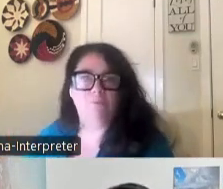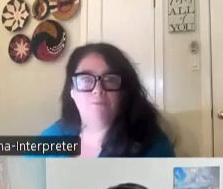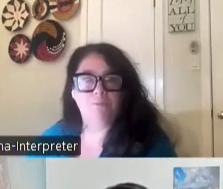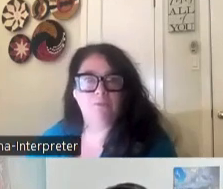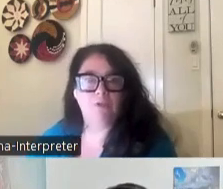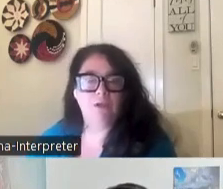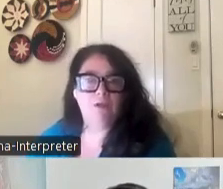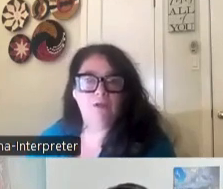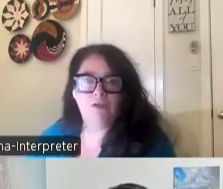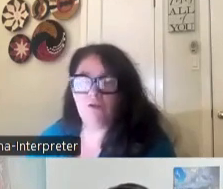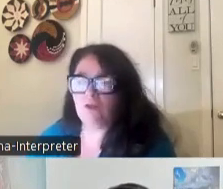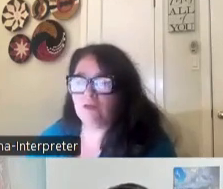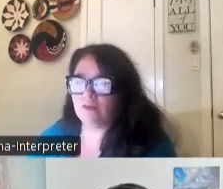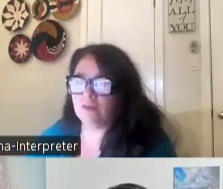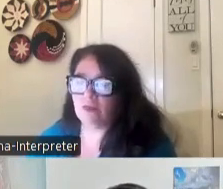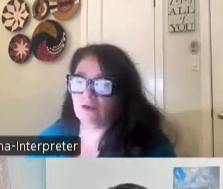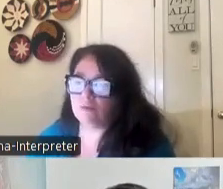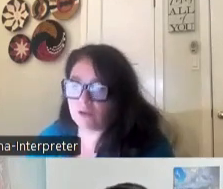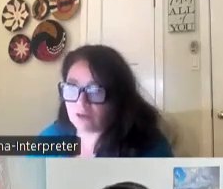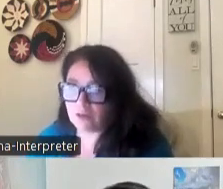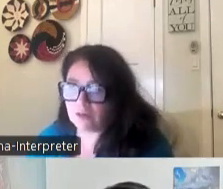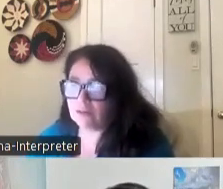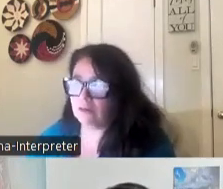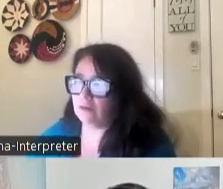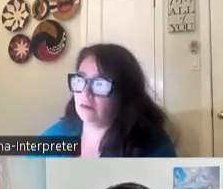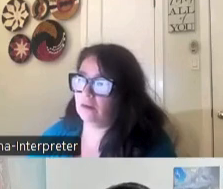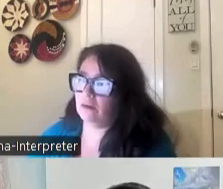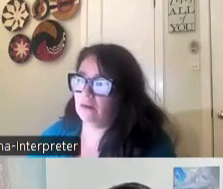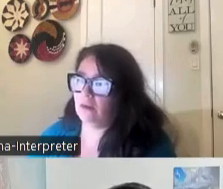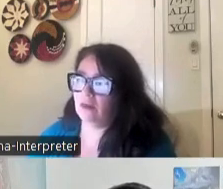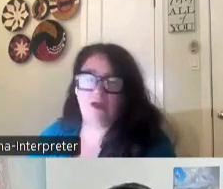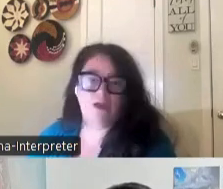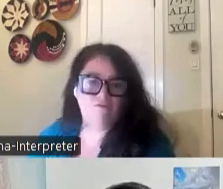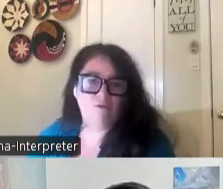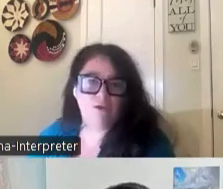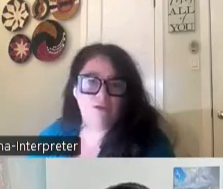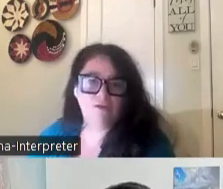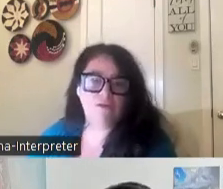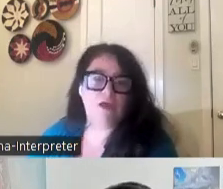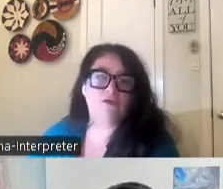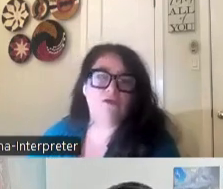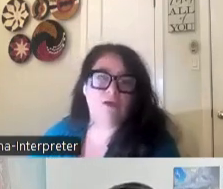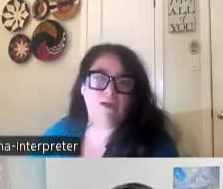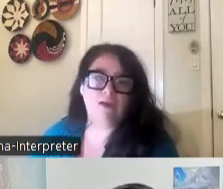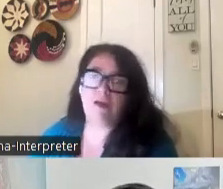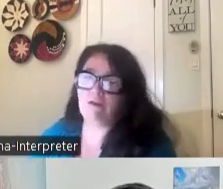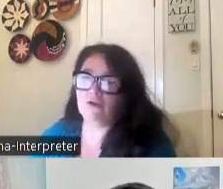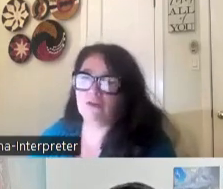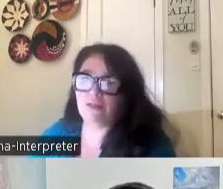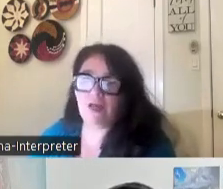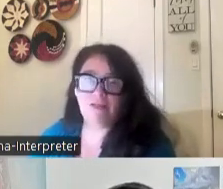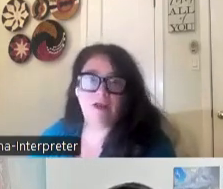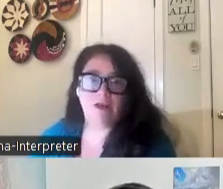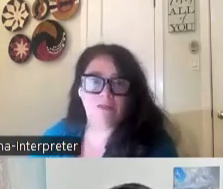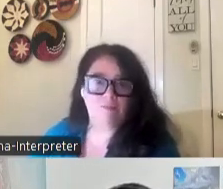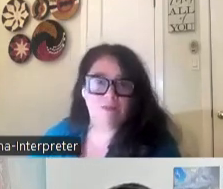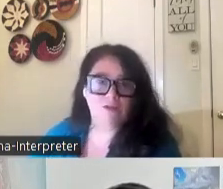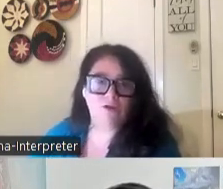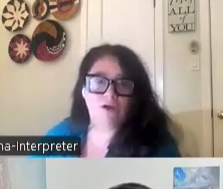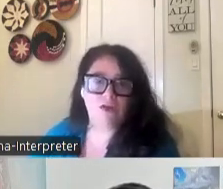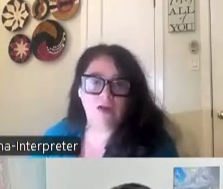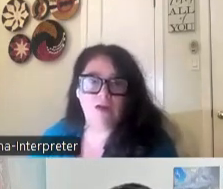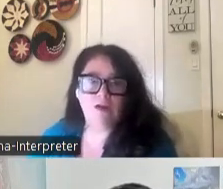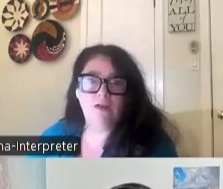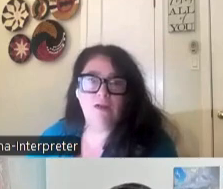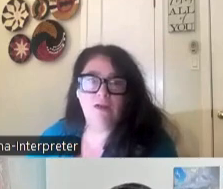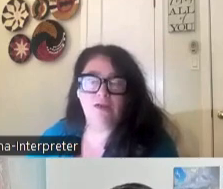those choices uh, are influencing the rate of the warming we're seeing and the amount of total greenhouse gas emission